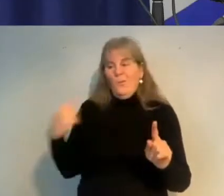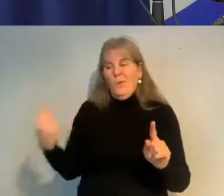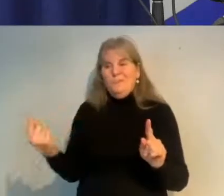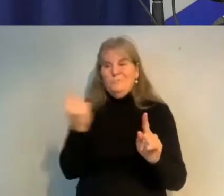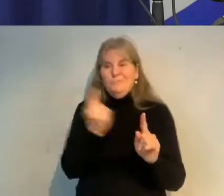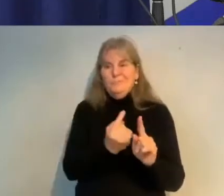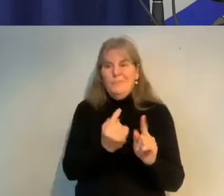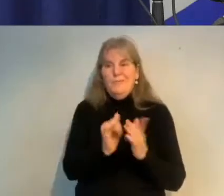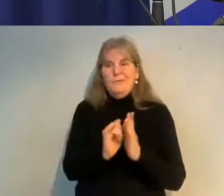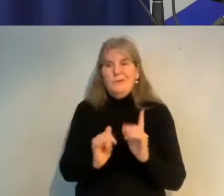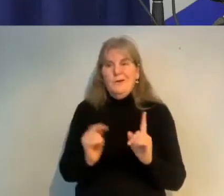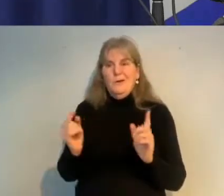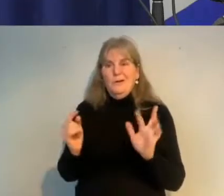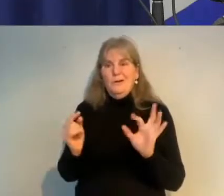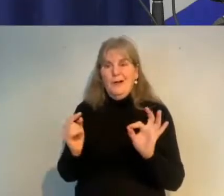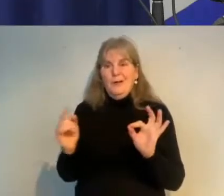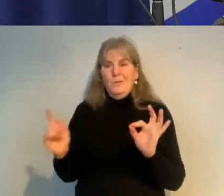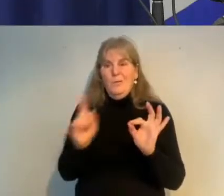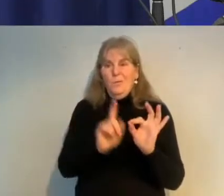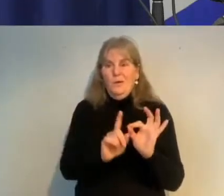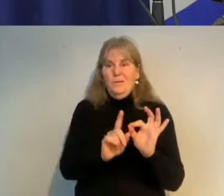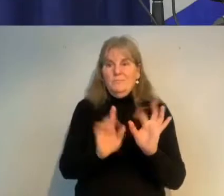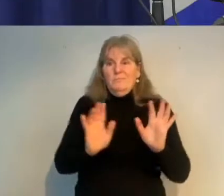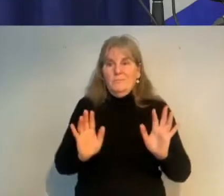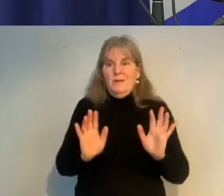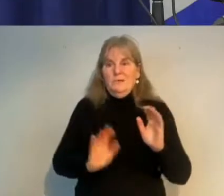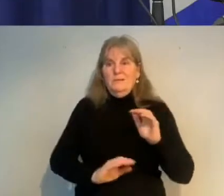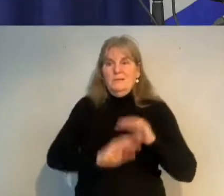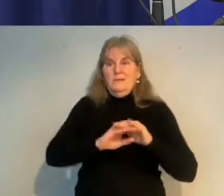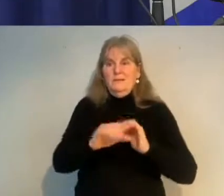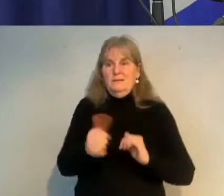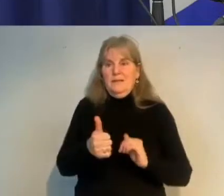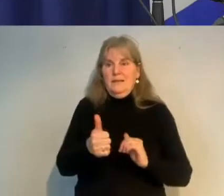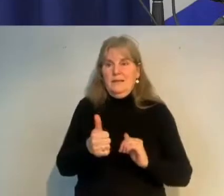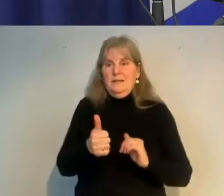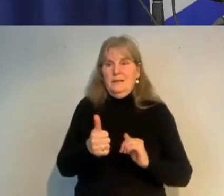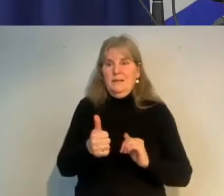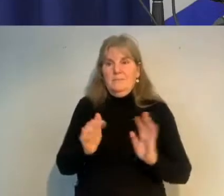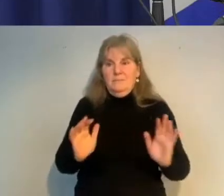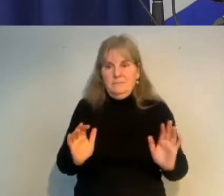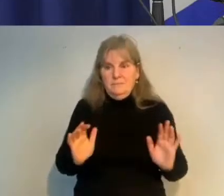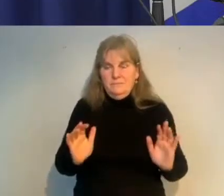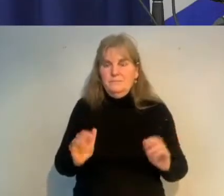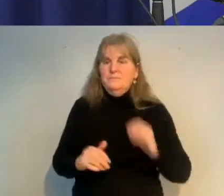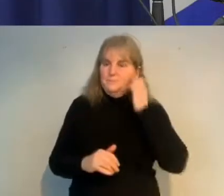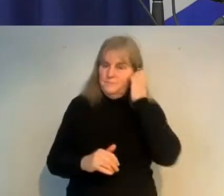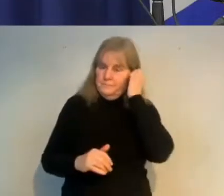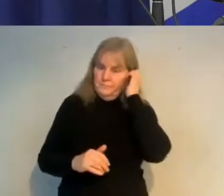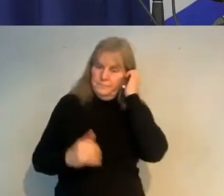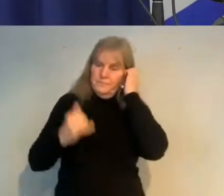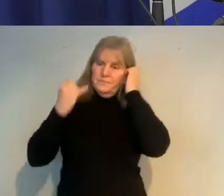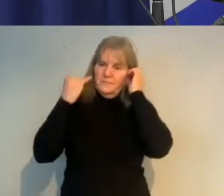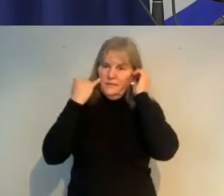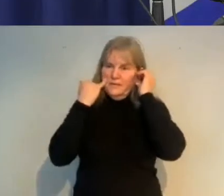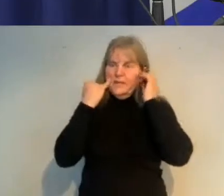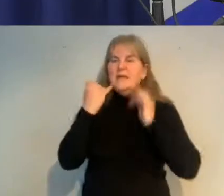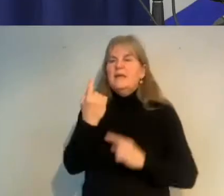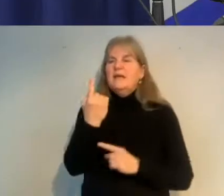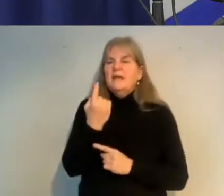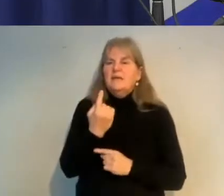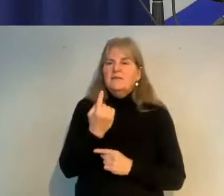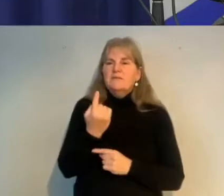from another household, a maximum of 10. It's capped. If anyone attending does not have